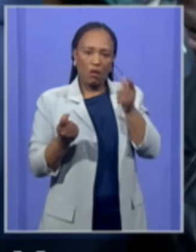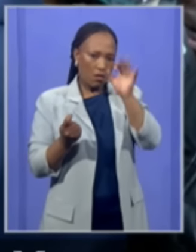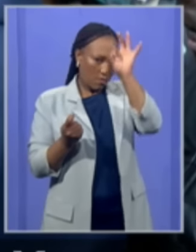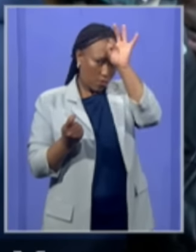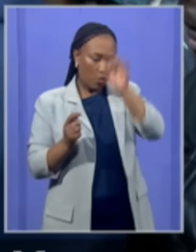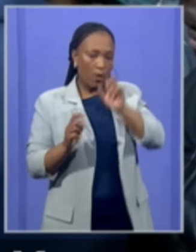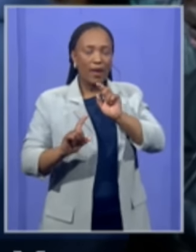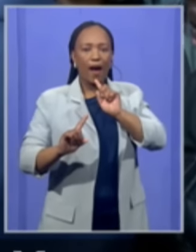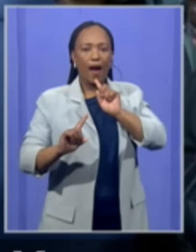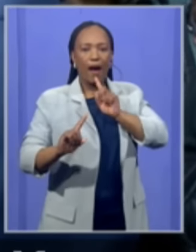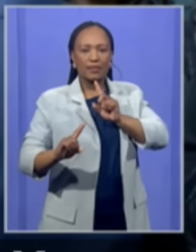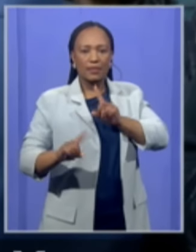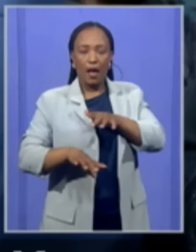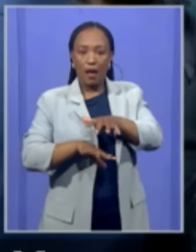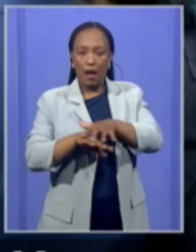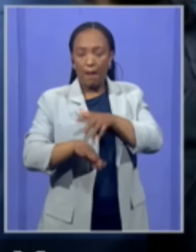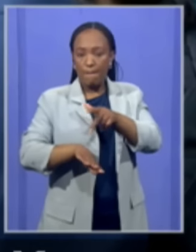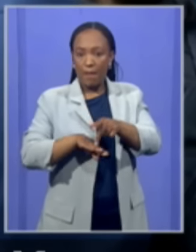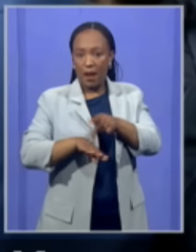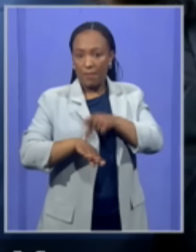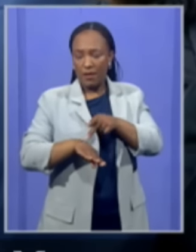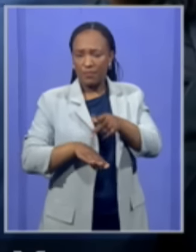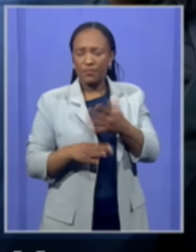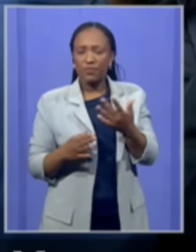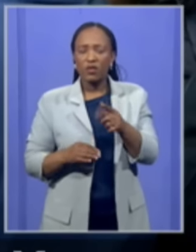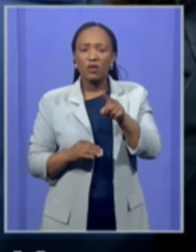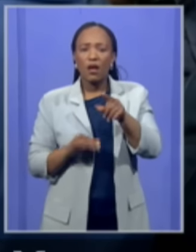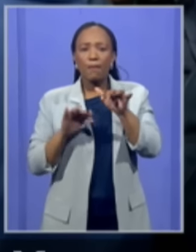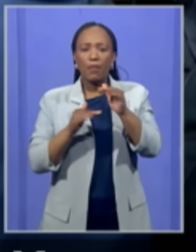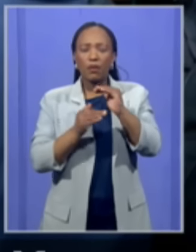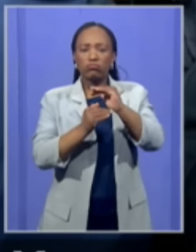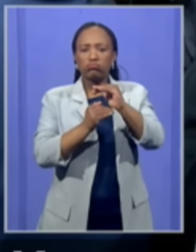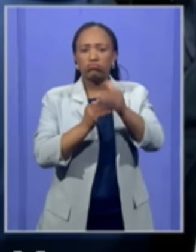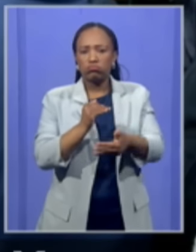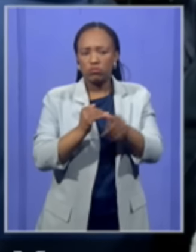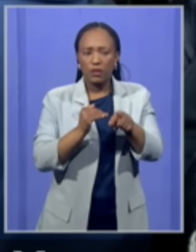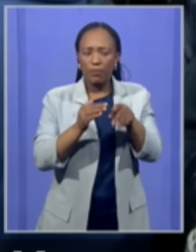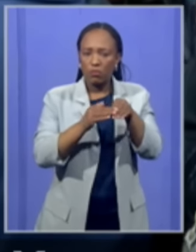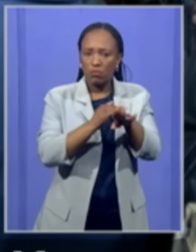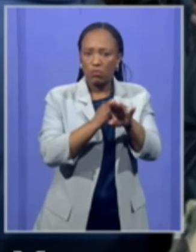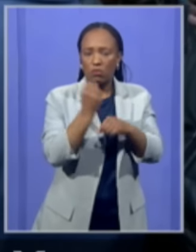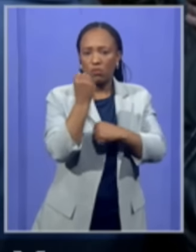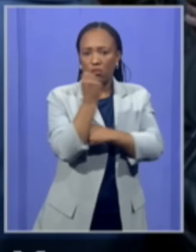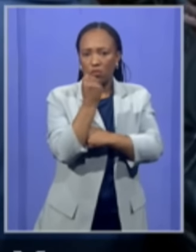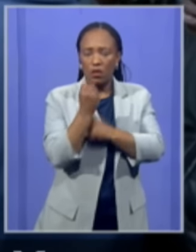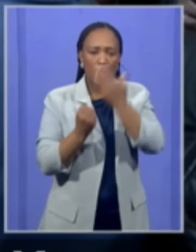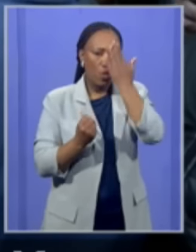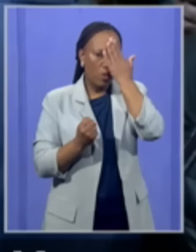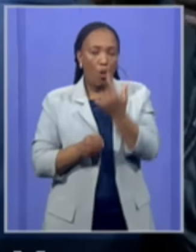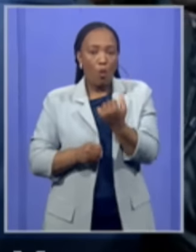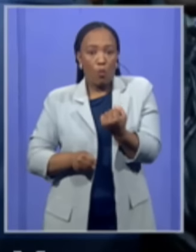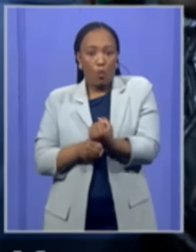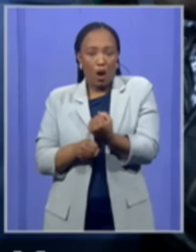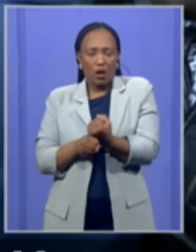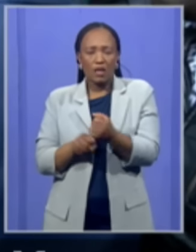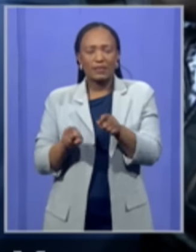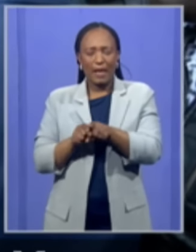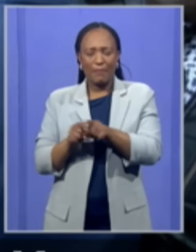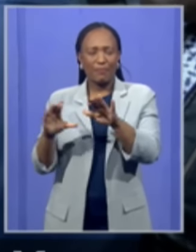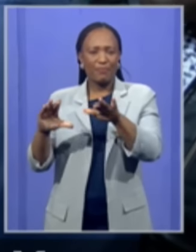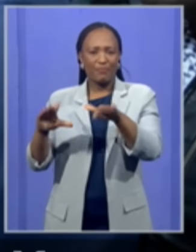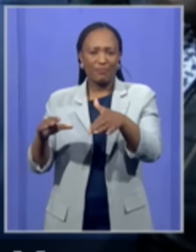Phala Phala. So even the public protector could have gone to office of the public protector. But we know the public protector was working for the very same Mkhunu. So we